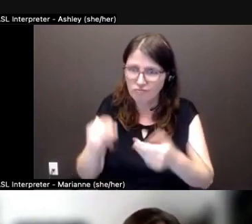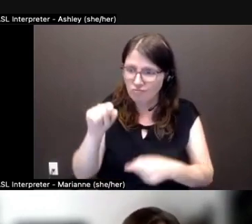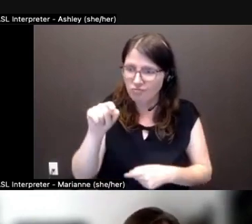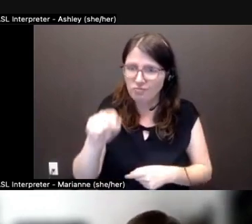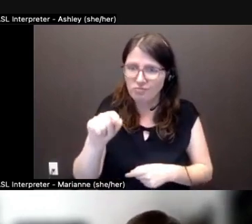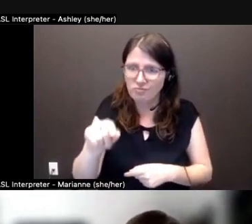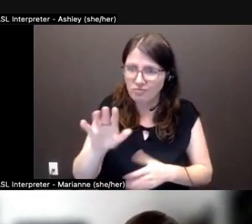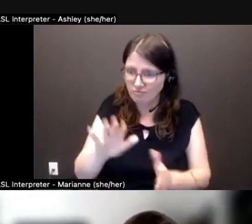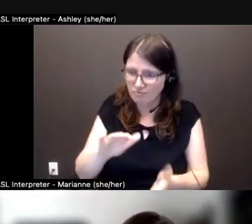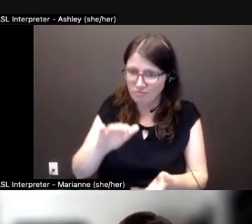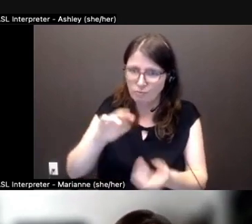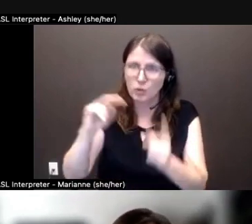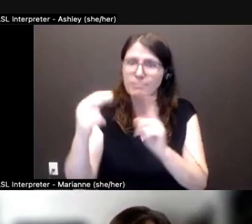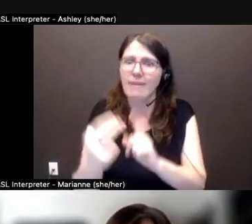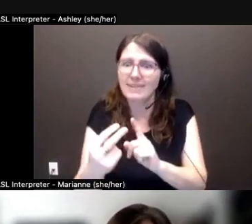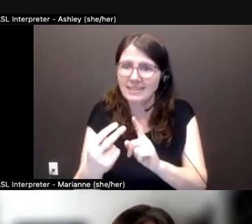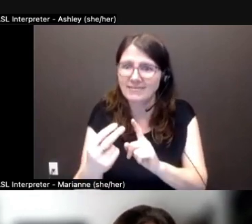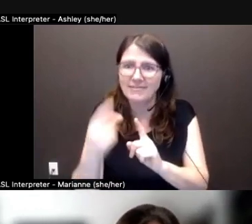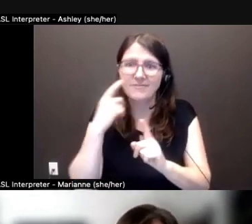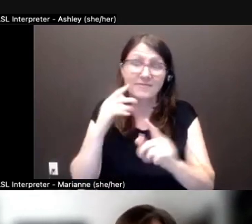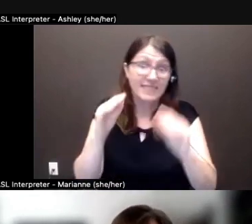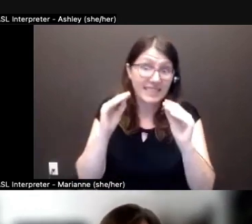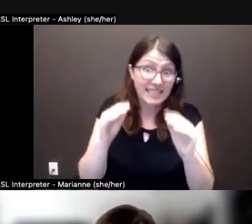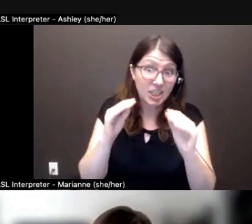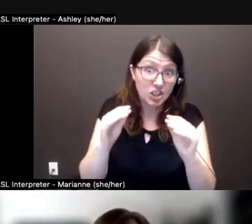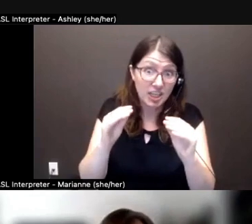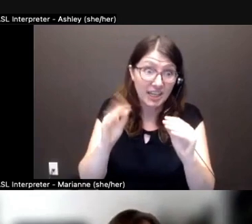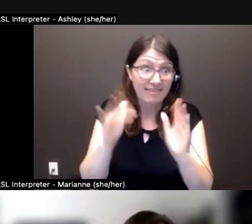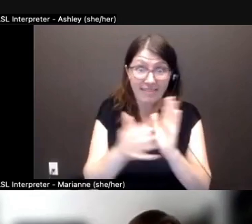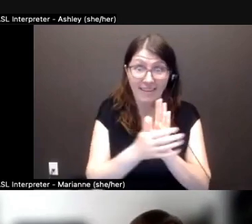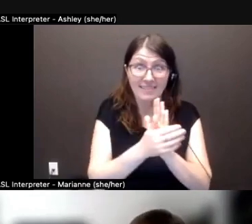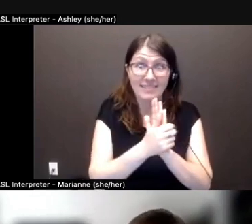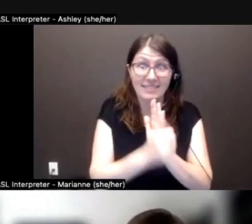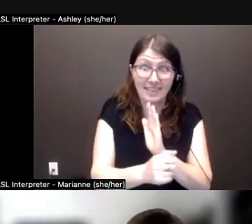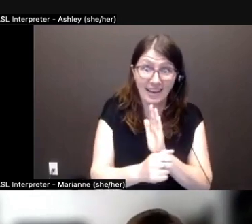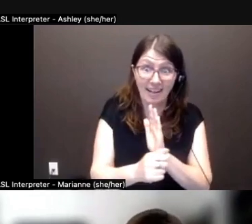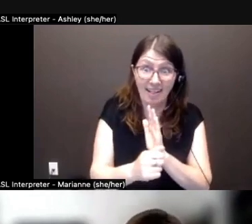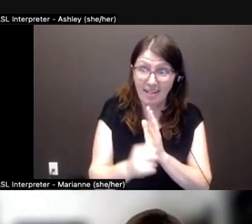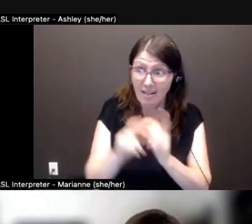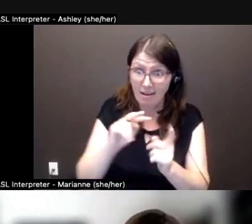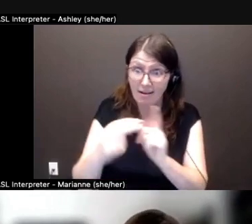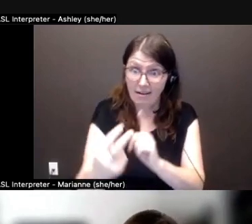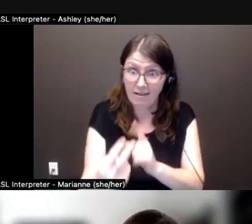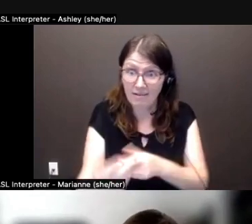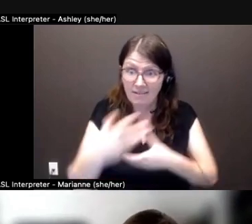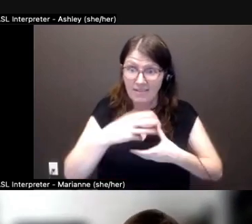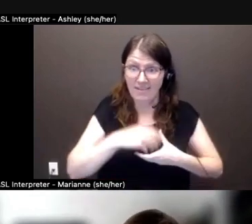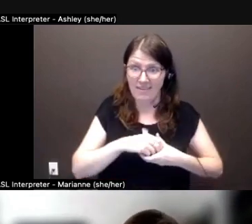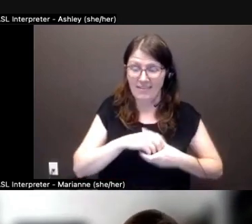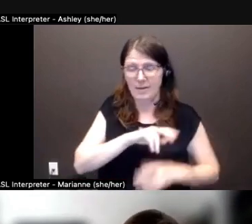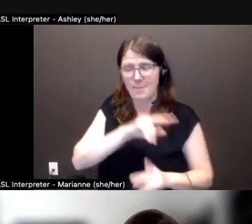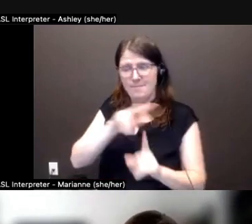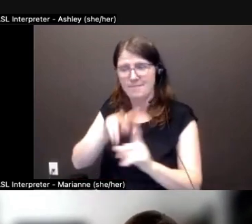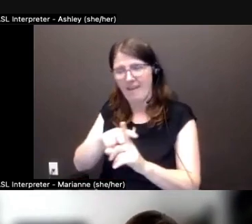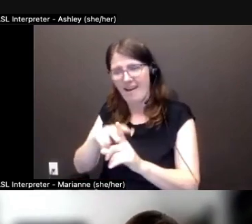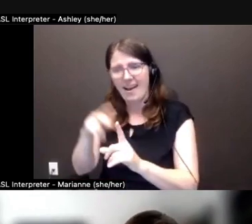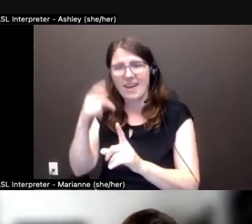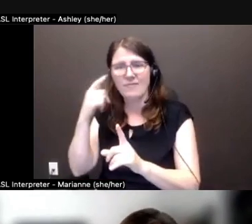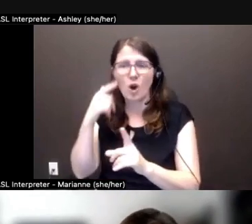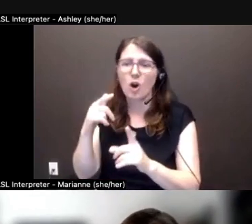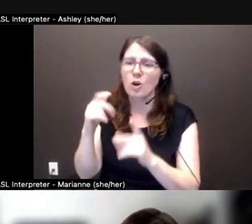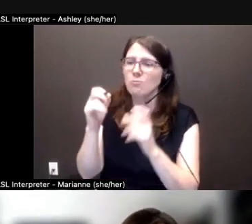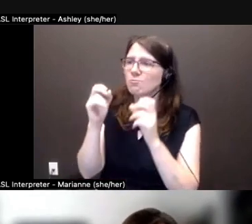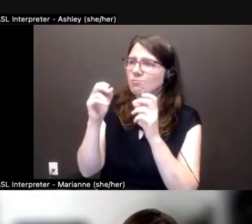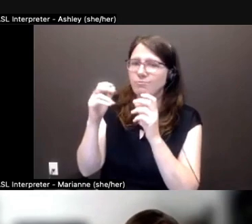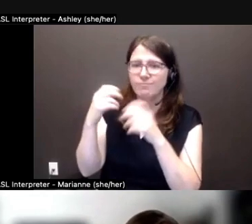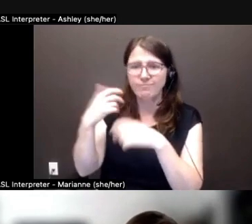they're designing these digital resources. It's really fascinating to me. Once again, there's a link in the